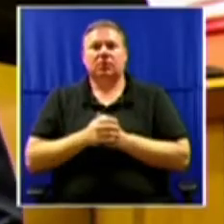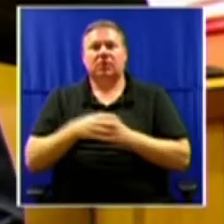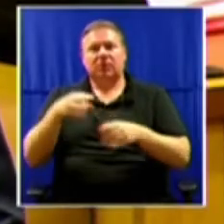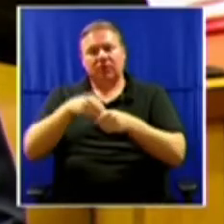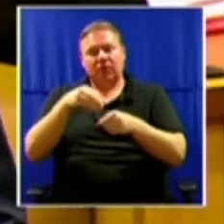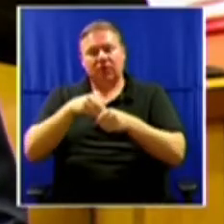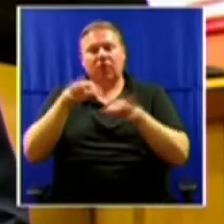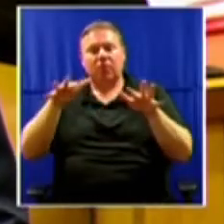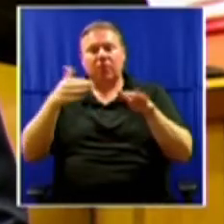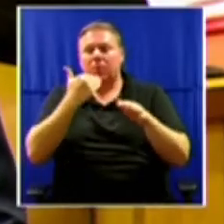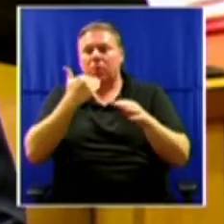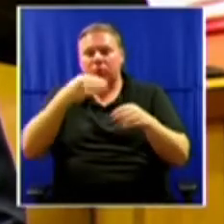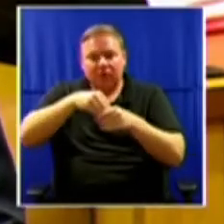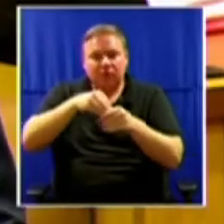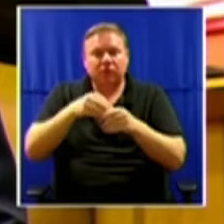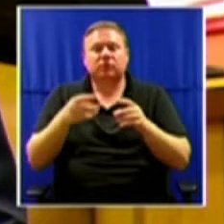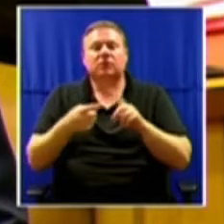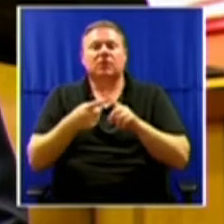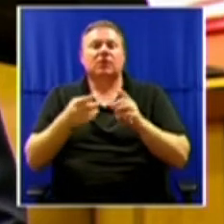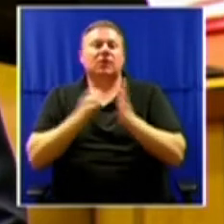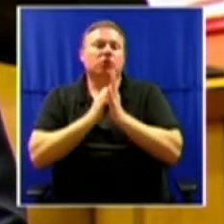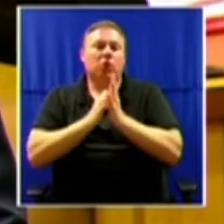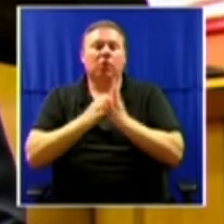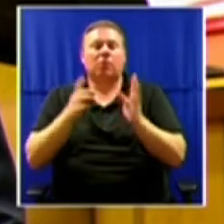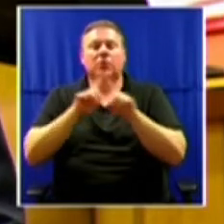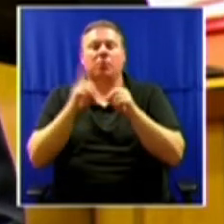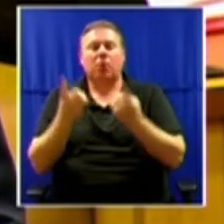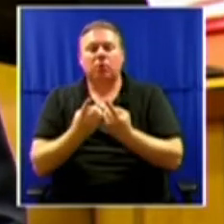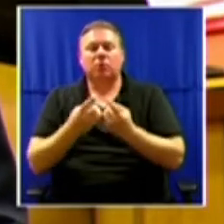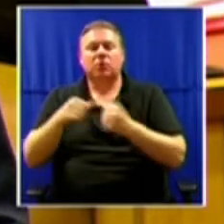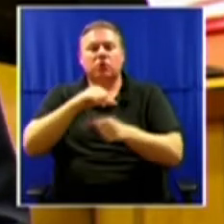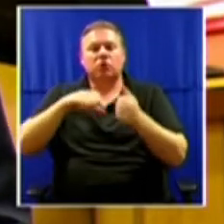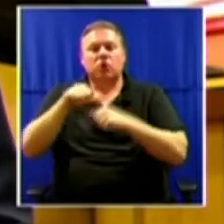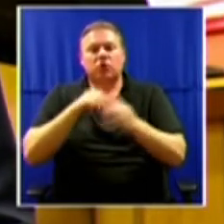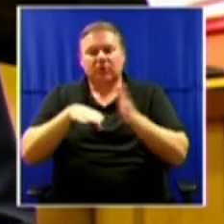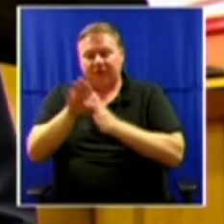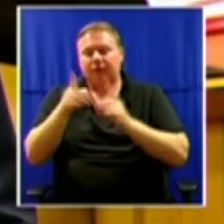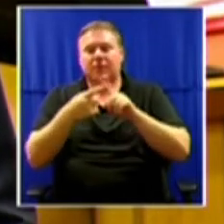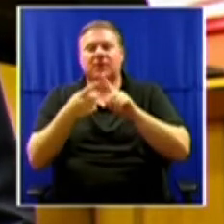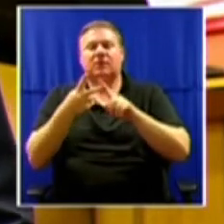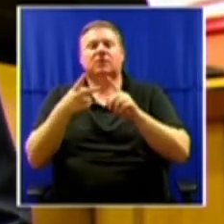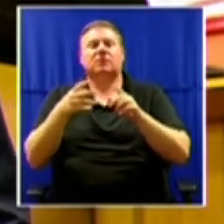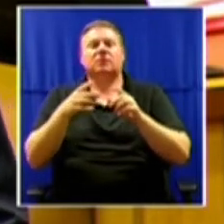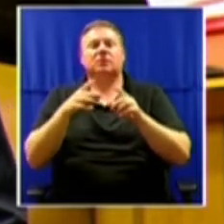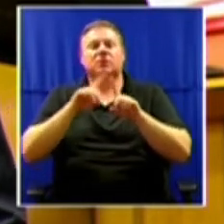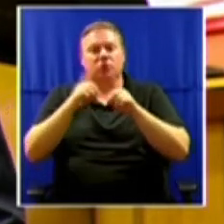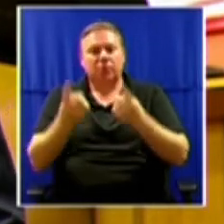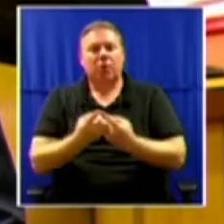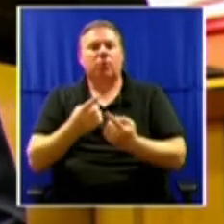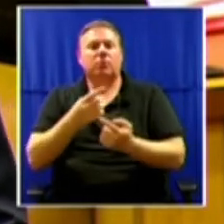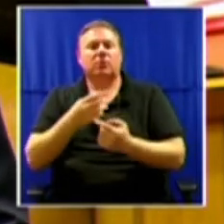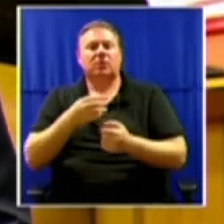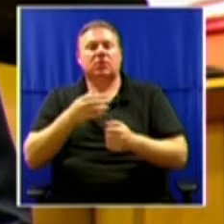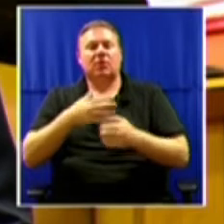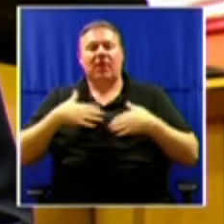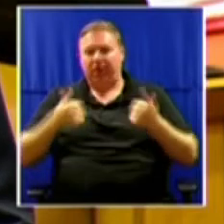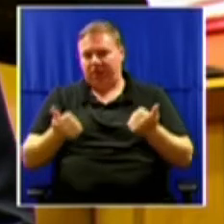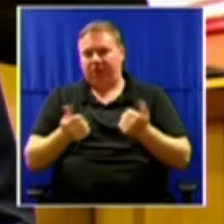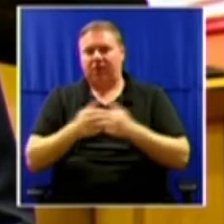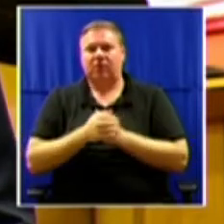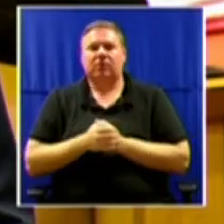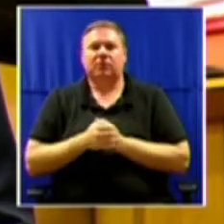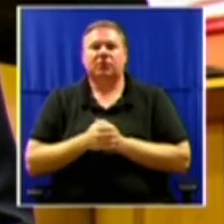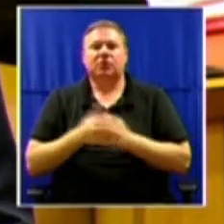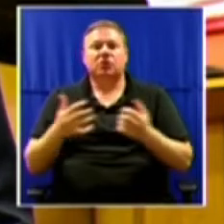the Department of Social Development and the Department of Health, on the various platforms with regards to the challenges that the Thuthuzela care